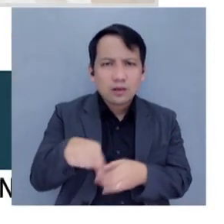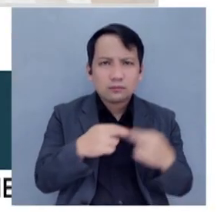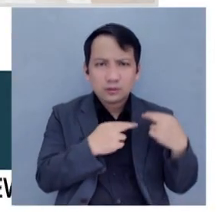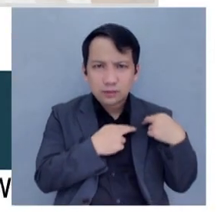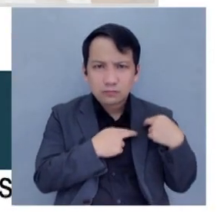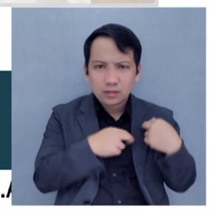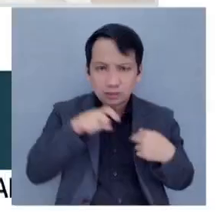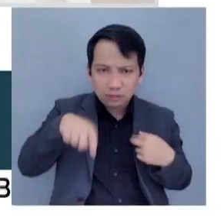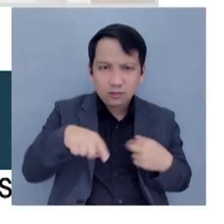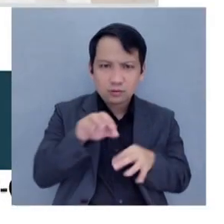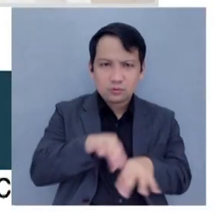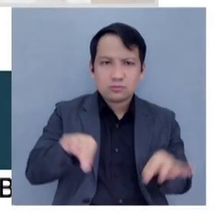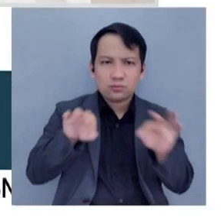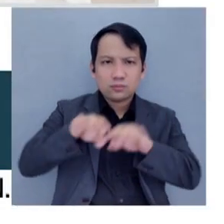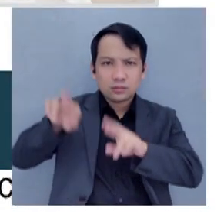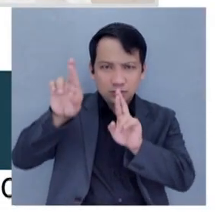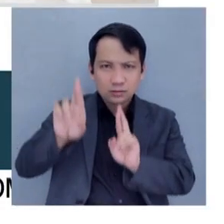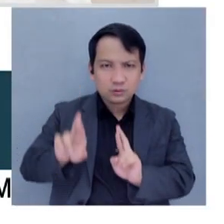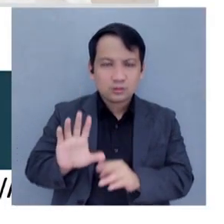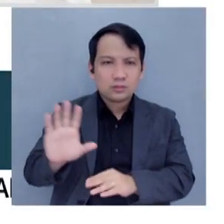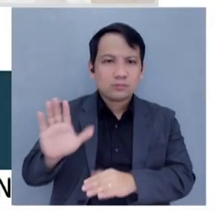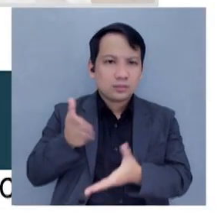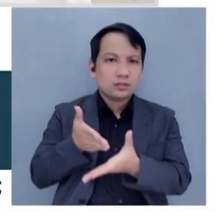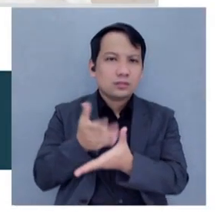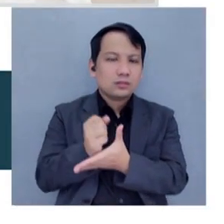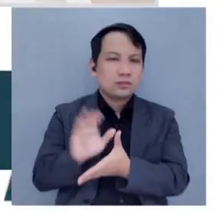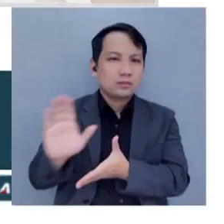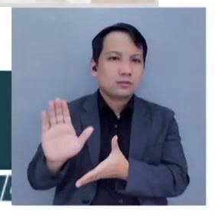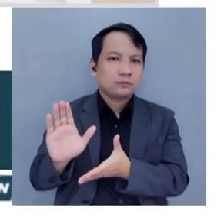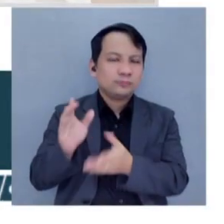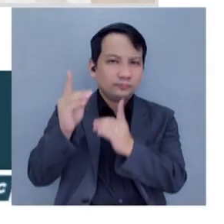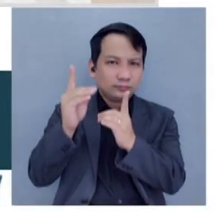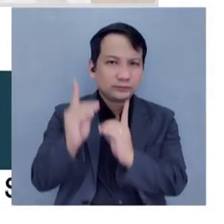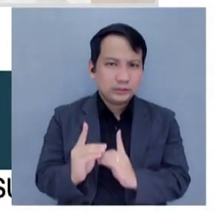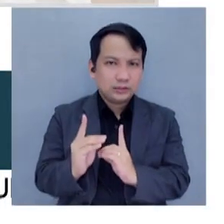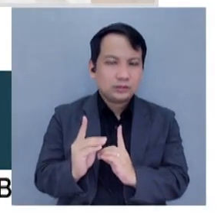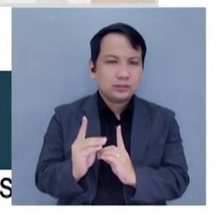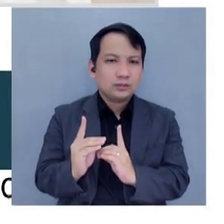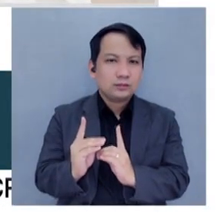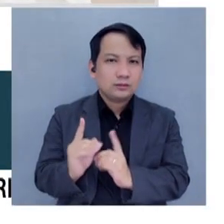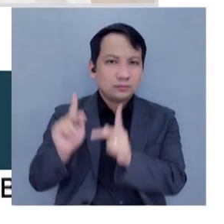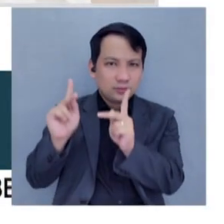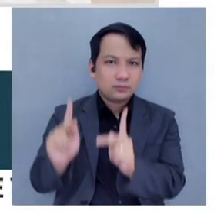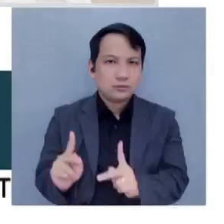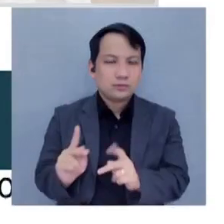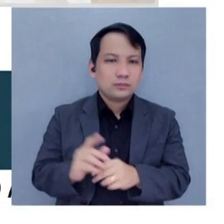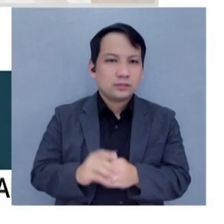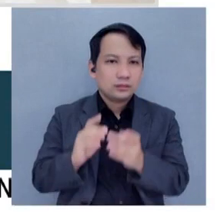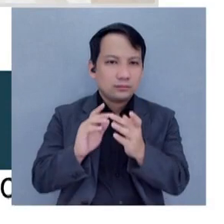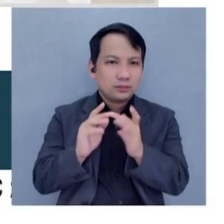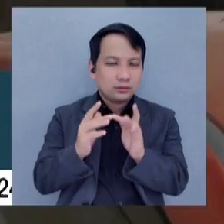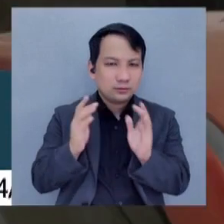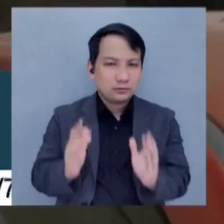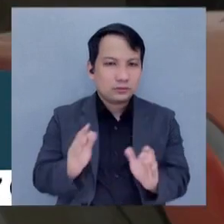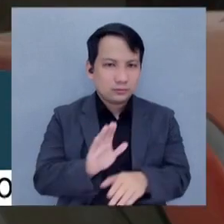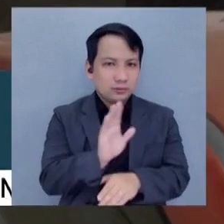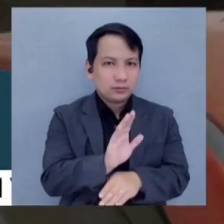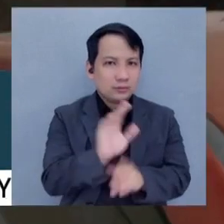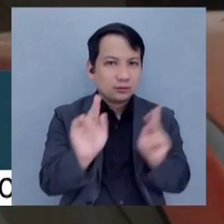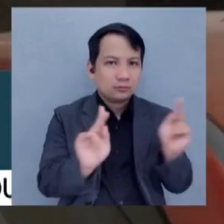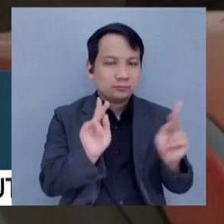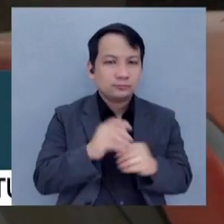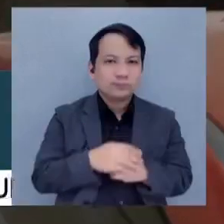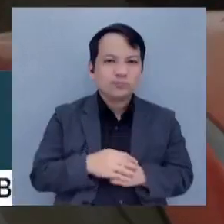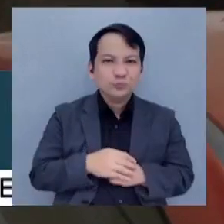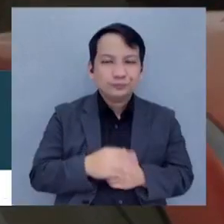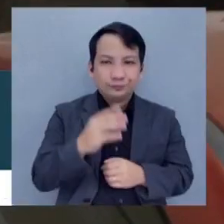saka galangin din ang mga karapatan at saka yung dignidad ng ating mga netizens at saka mamamayan. DTI